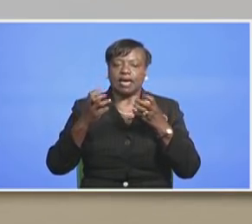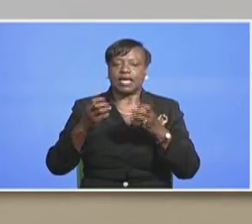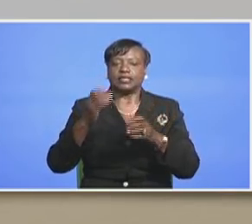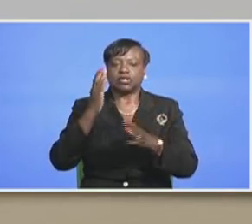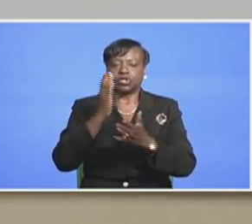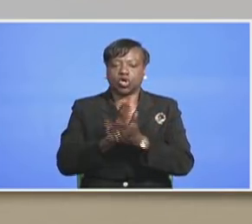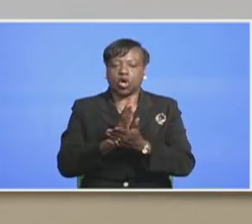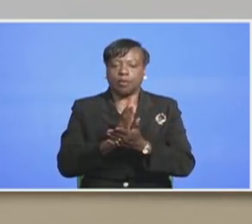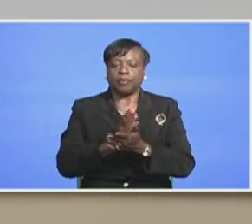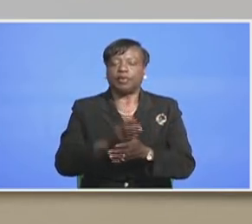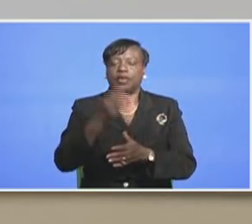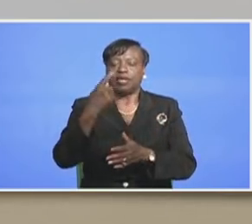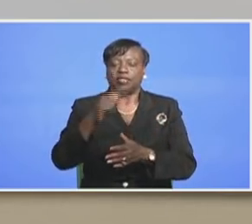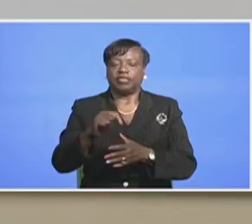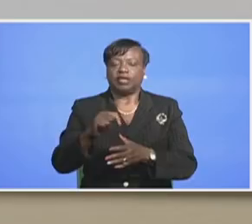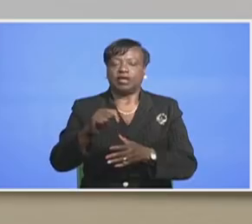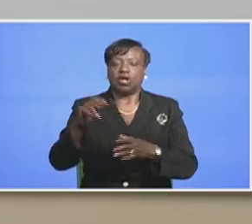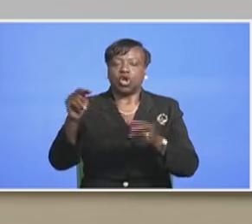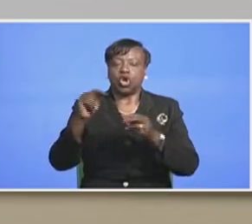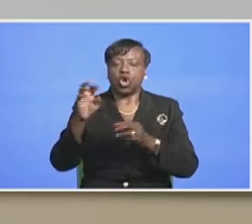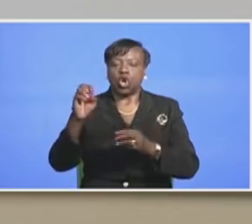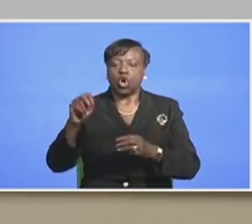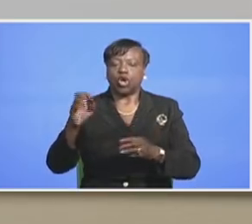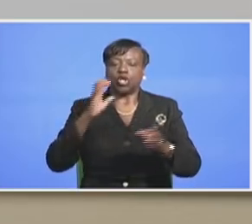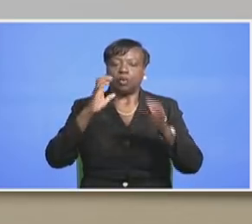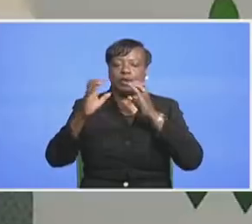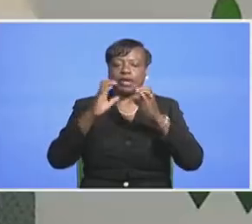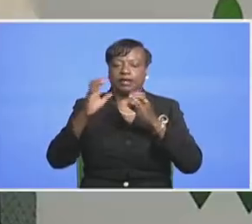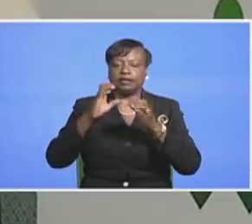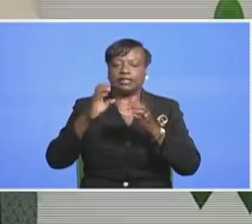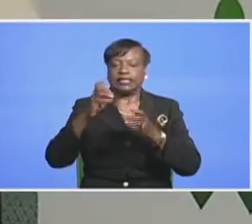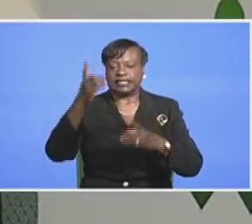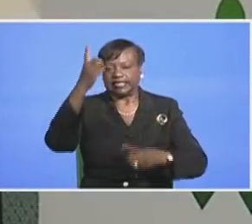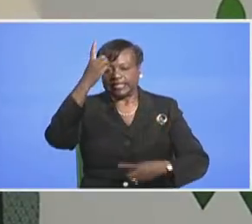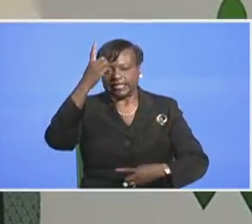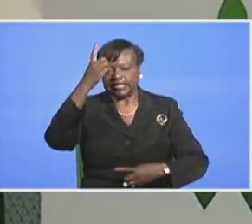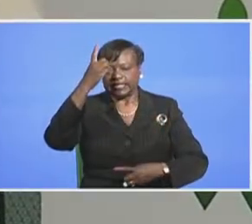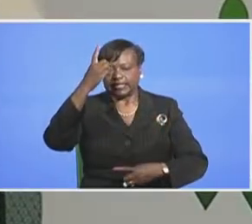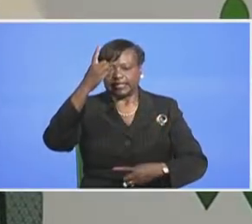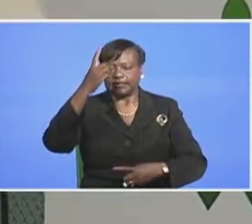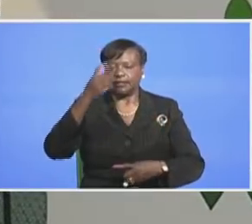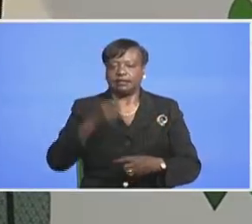as diabetes, high blood pressure, heart disease, and cancer.